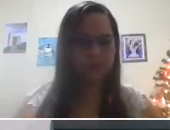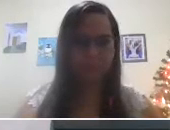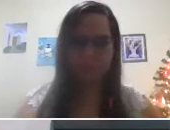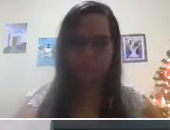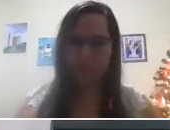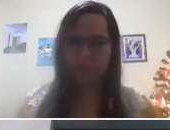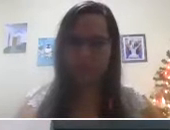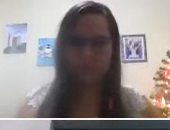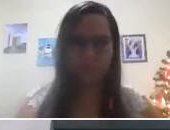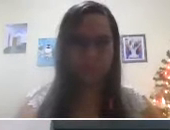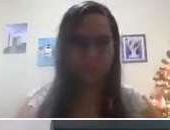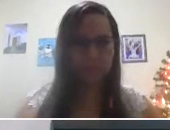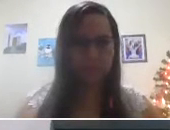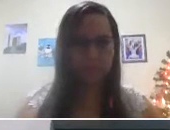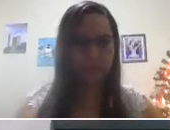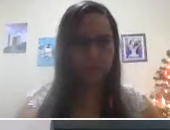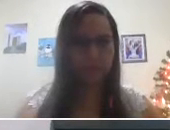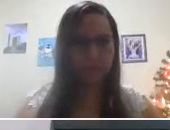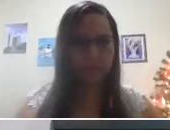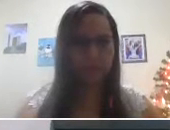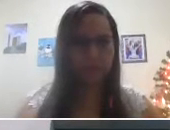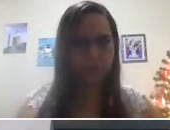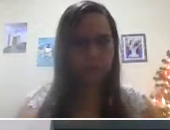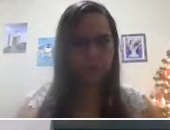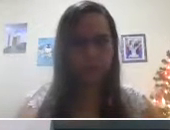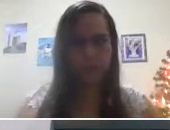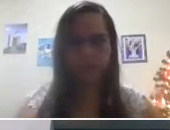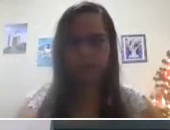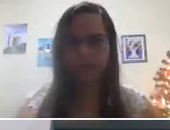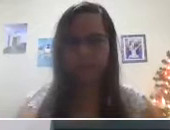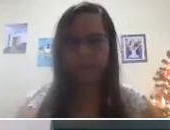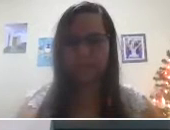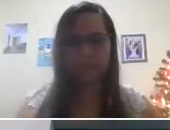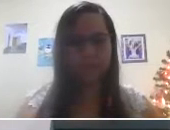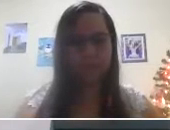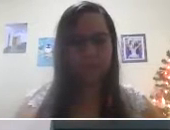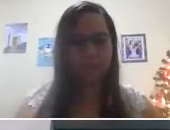Oh yeah, we only got this one. Mark us wrong. Let me check it.